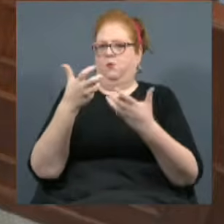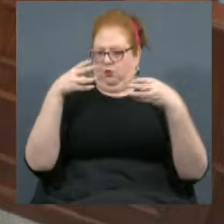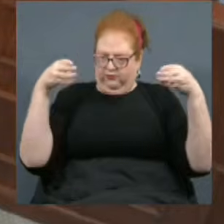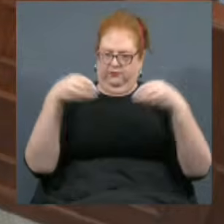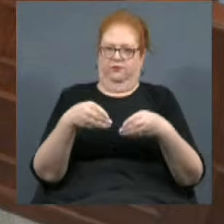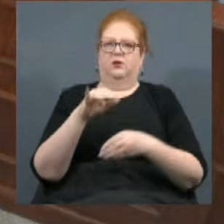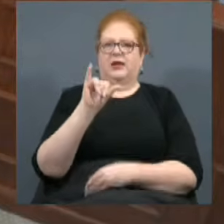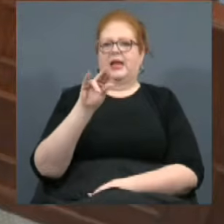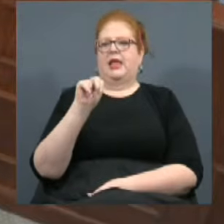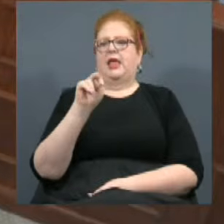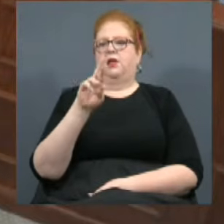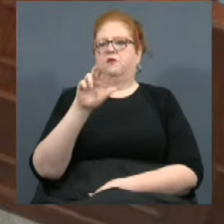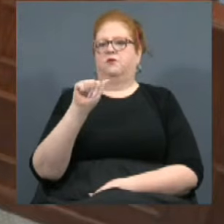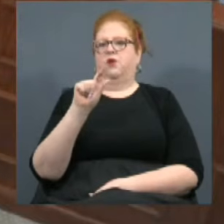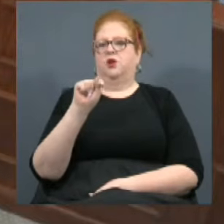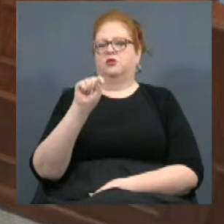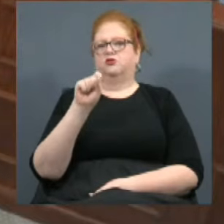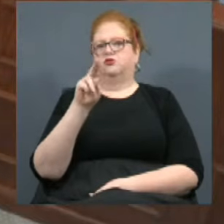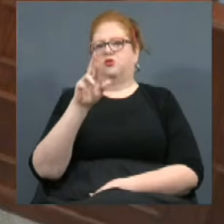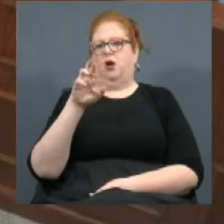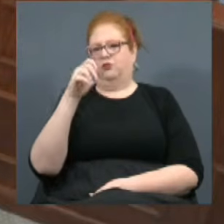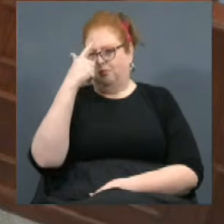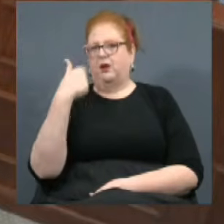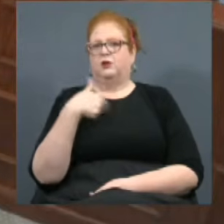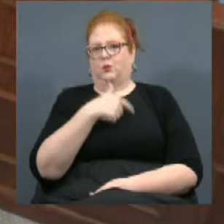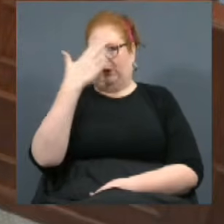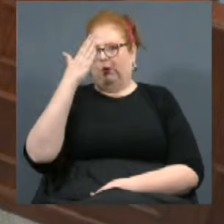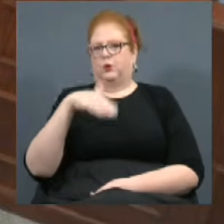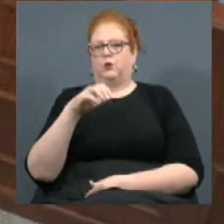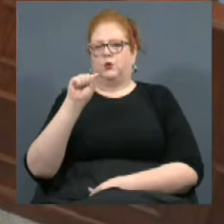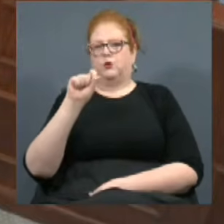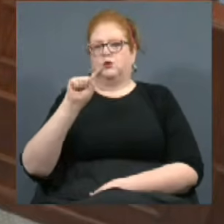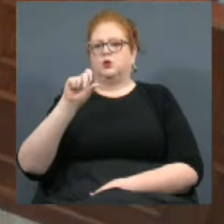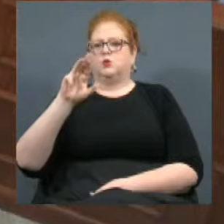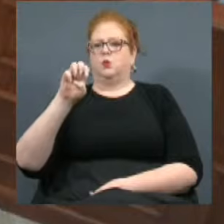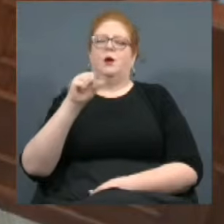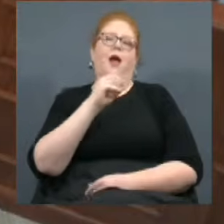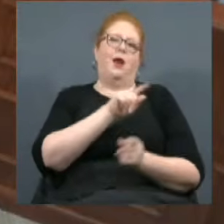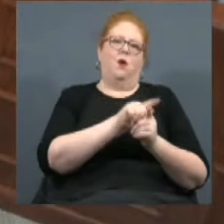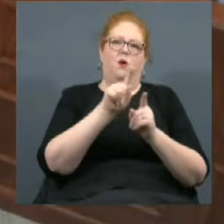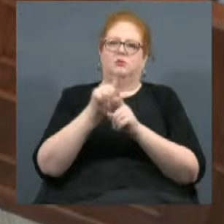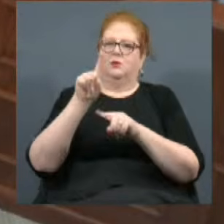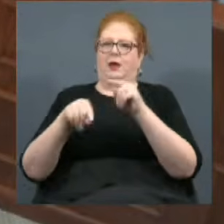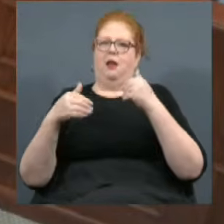because we knew the storms. And of course, we can't have the duplication of benefits.